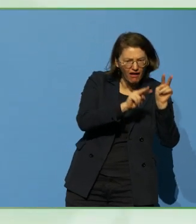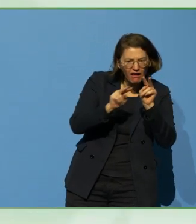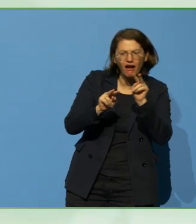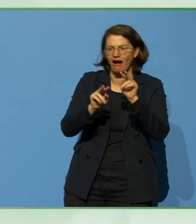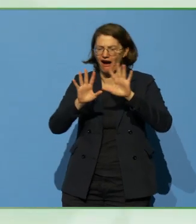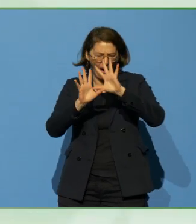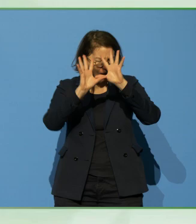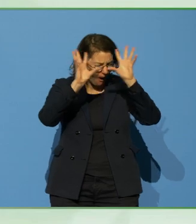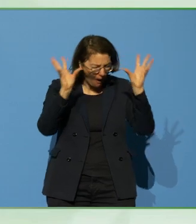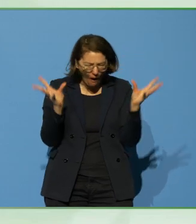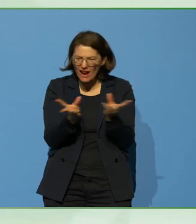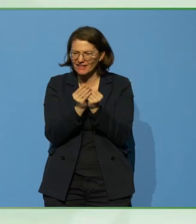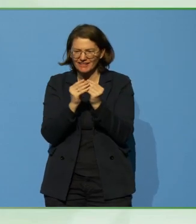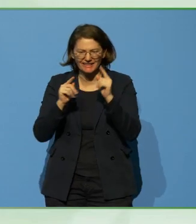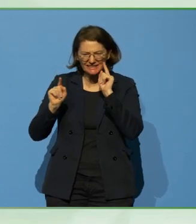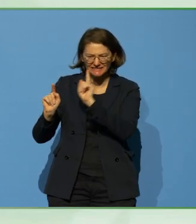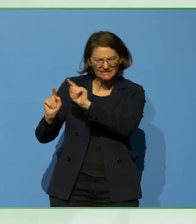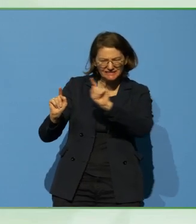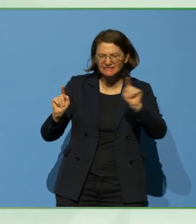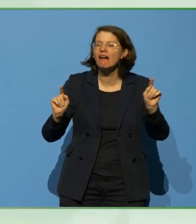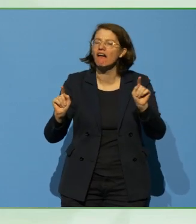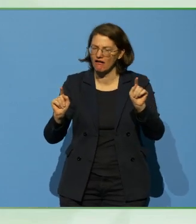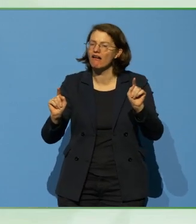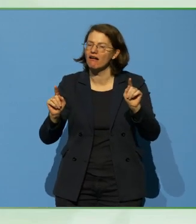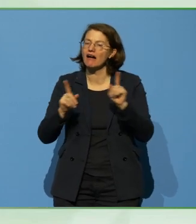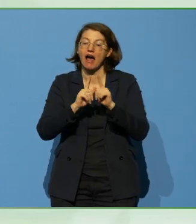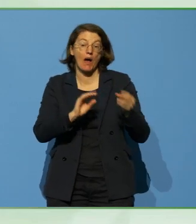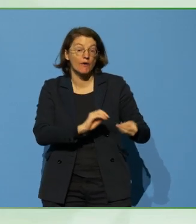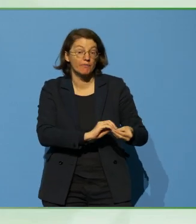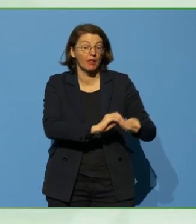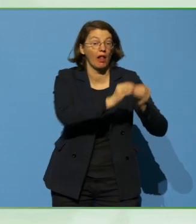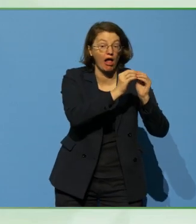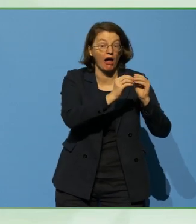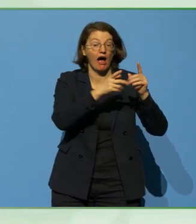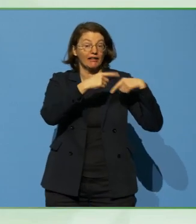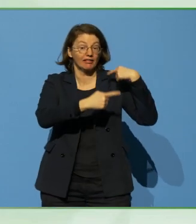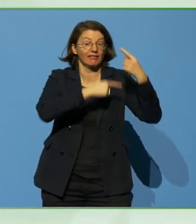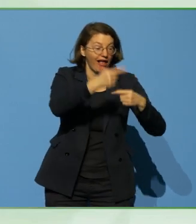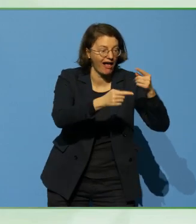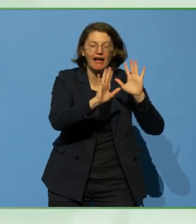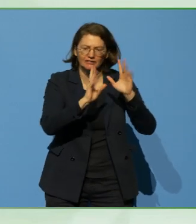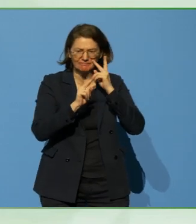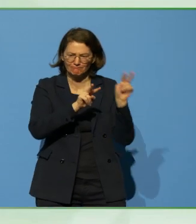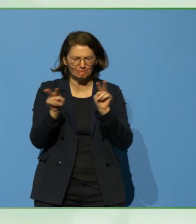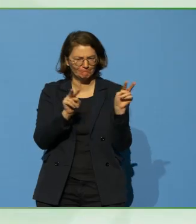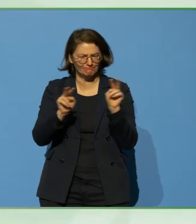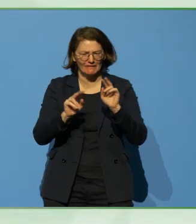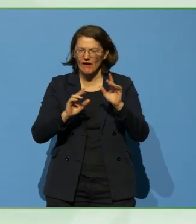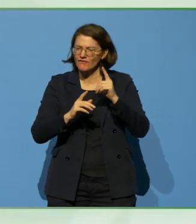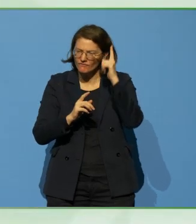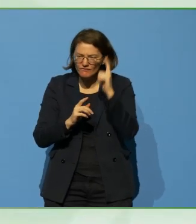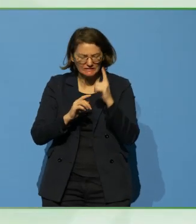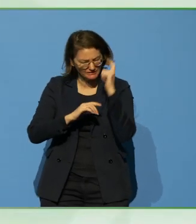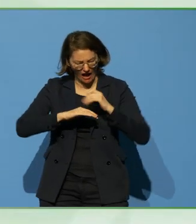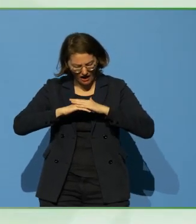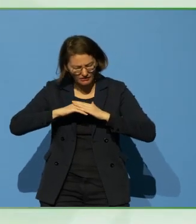to. But I suppose it still kind of raises this question around how digital should the digital euro be? And you've all alluded to the fact there needs